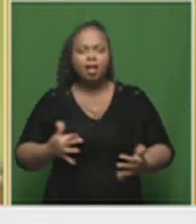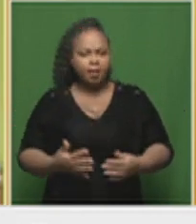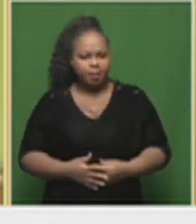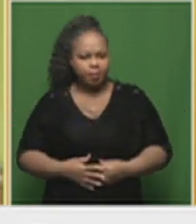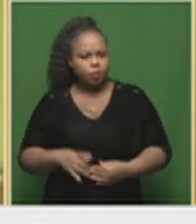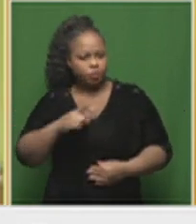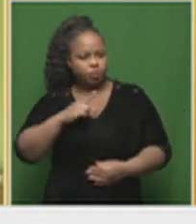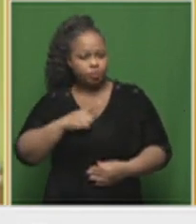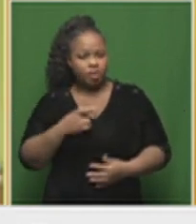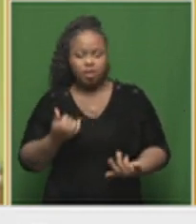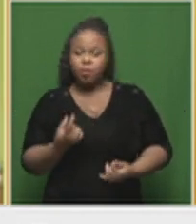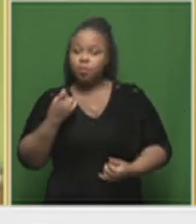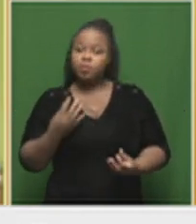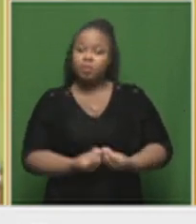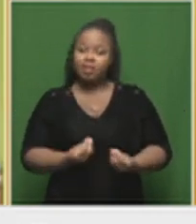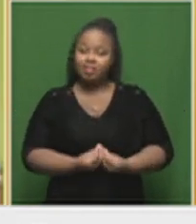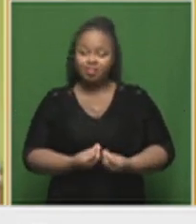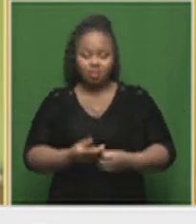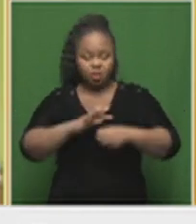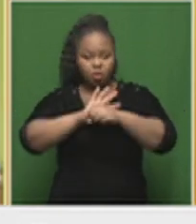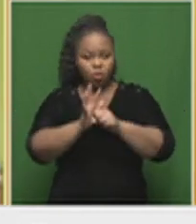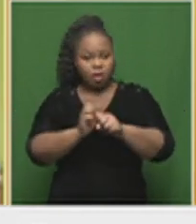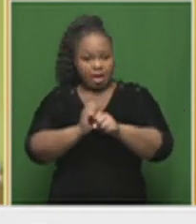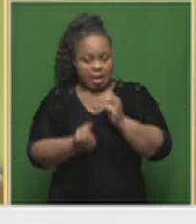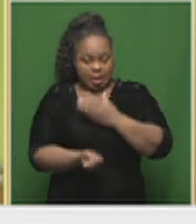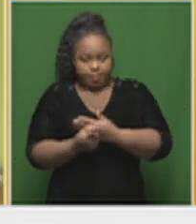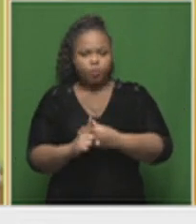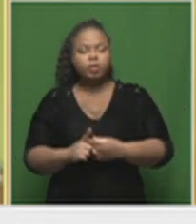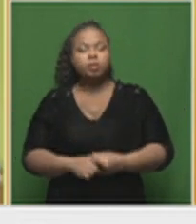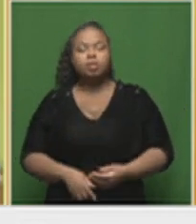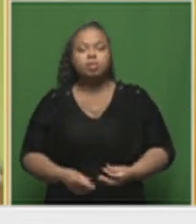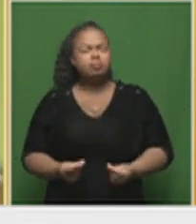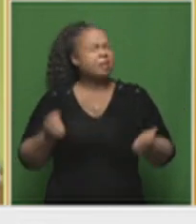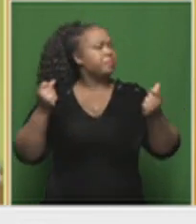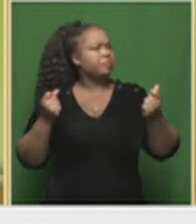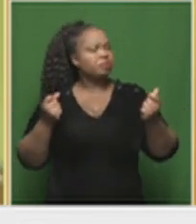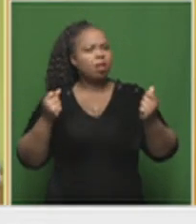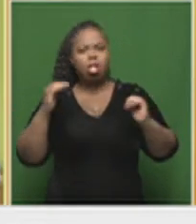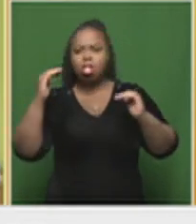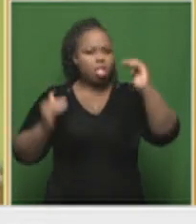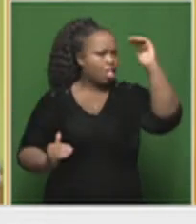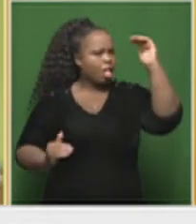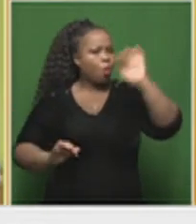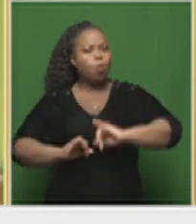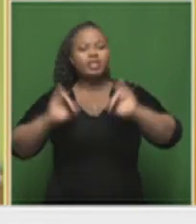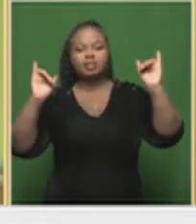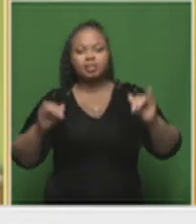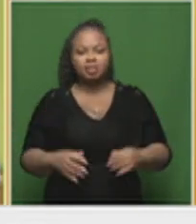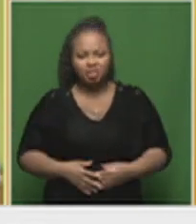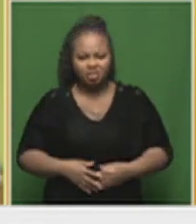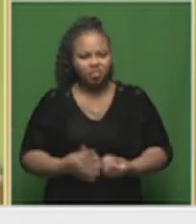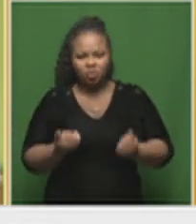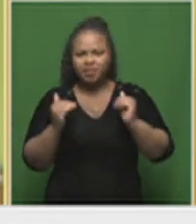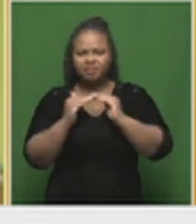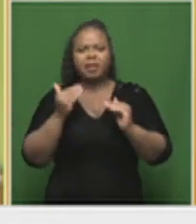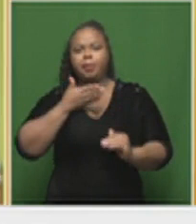thing that COVID has done is that it has overnight exacerbated those inequalities and injustices, so that